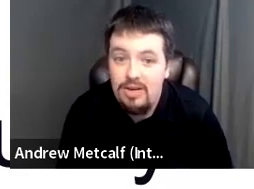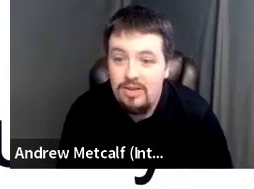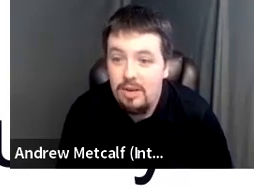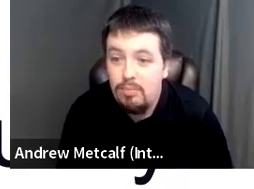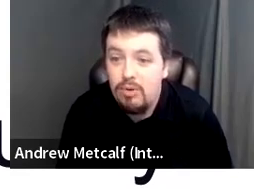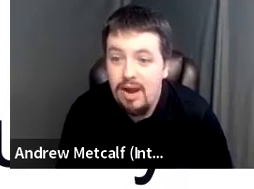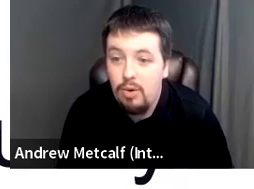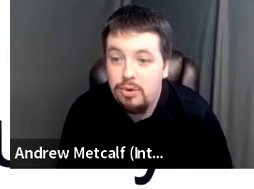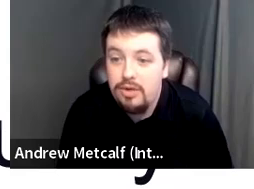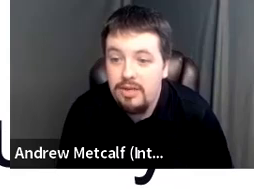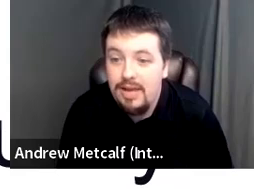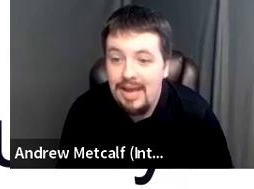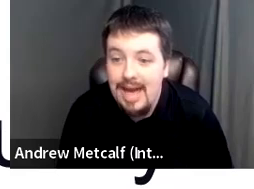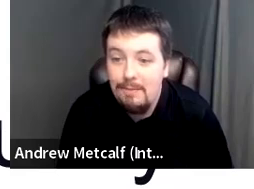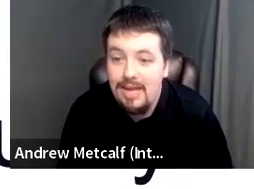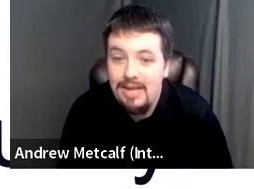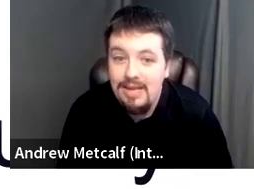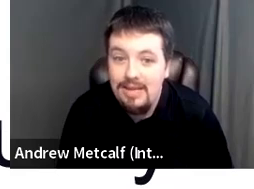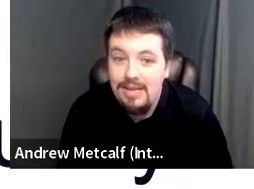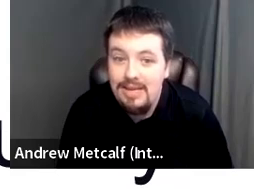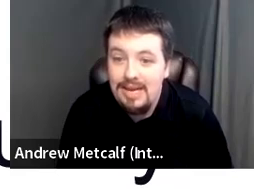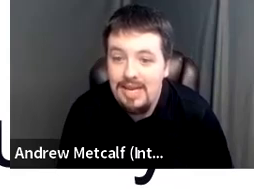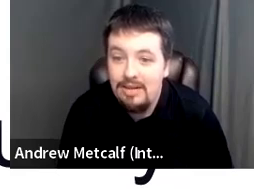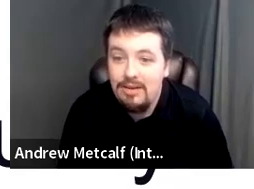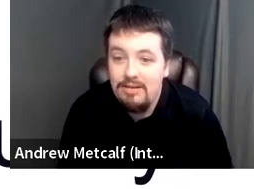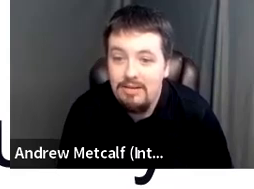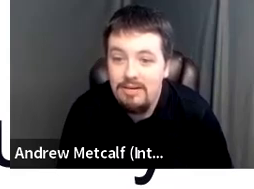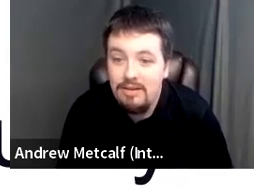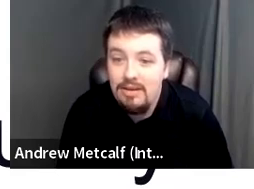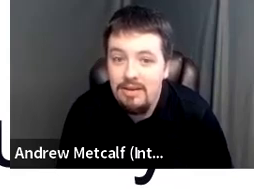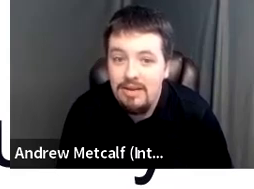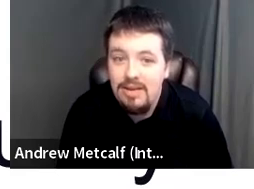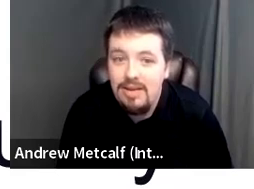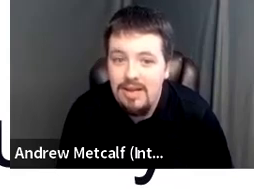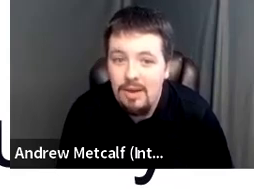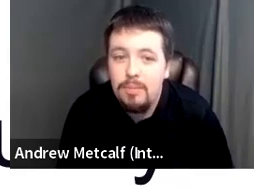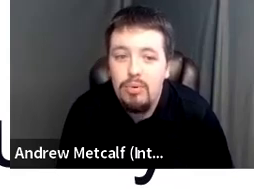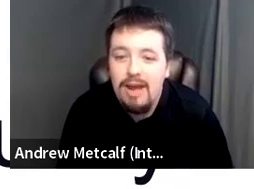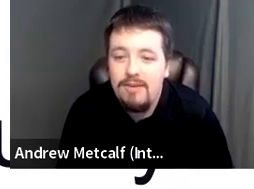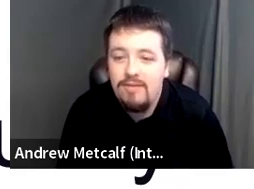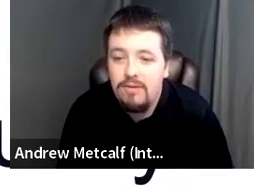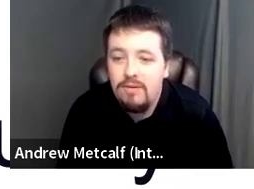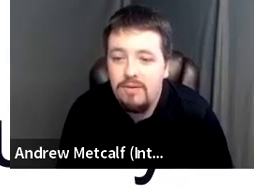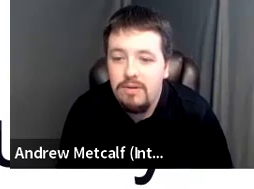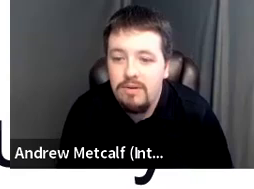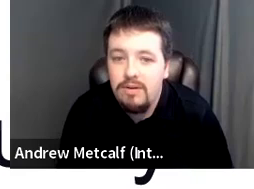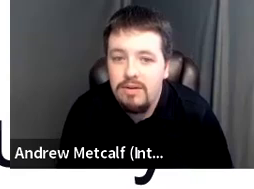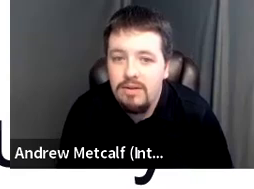He went to the Briarwood Academy in England. It was a private